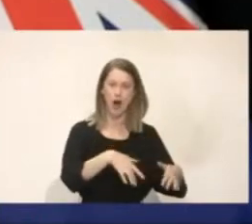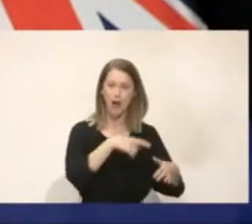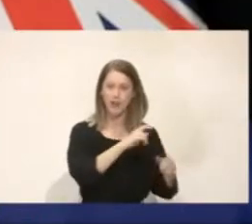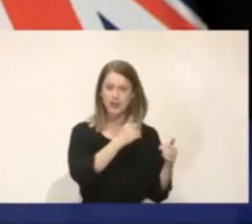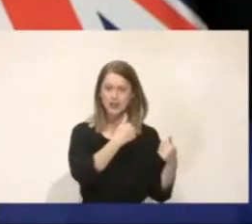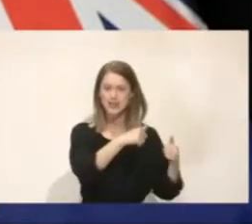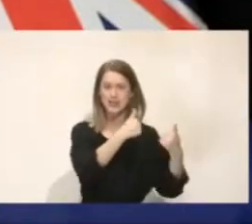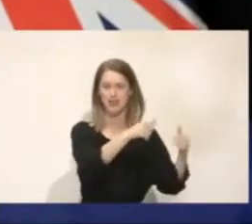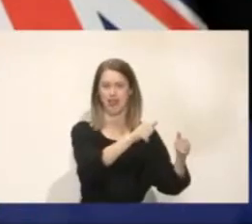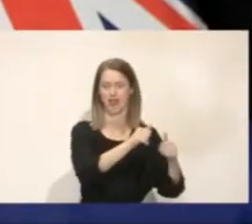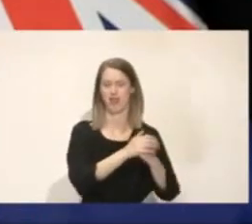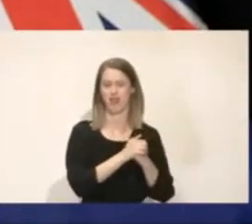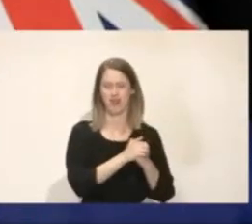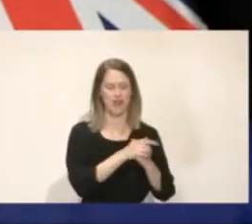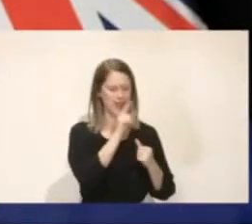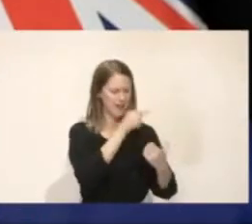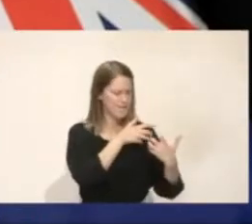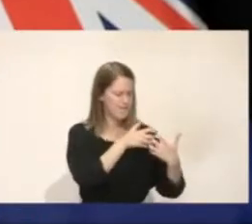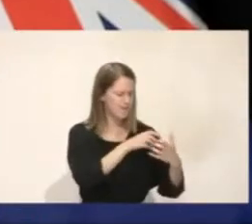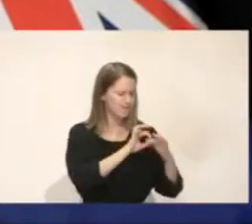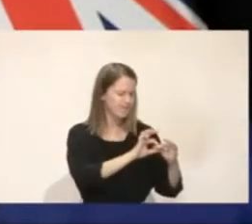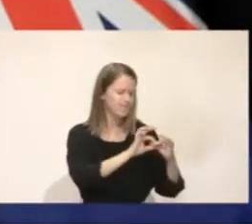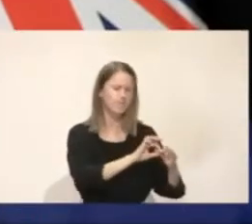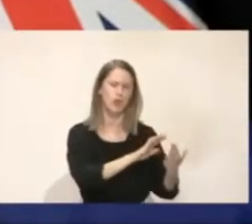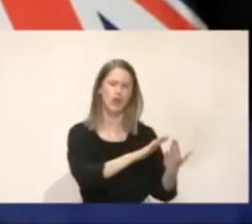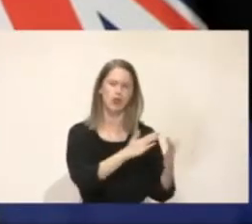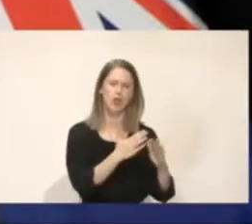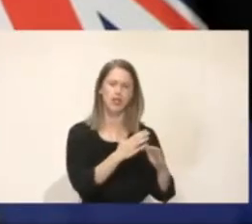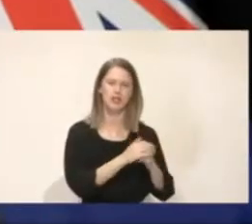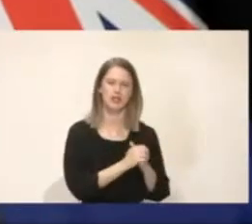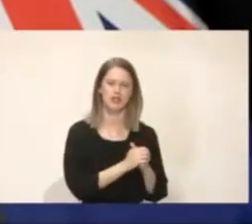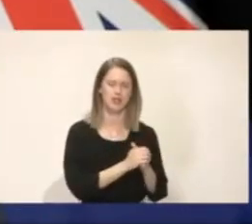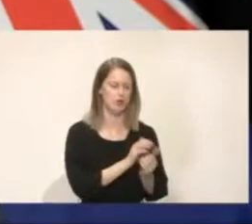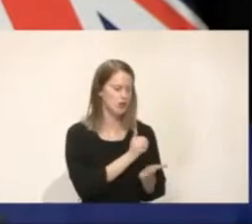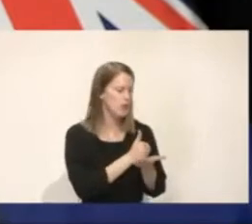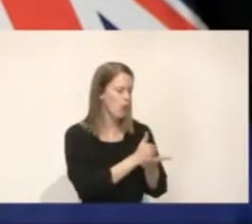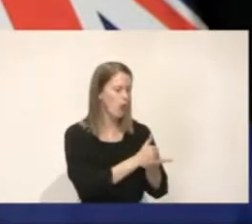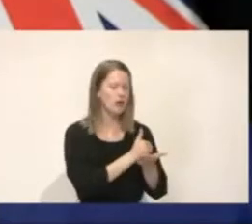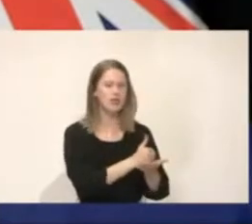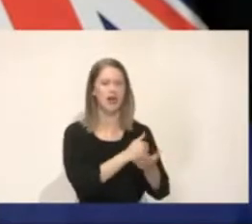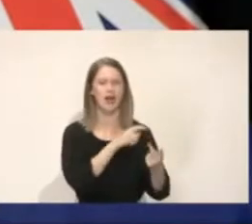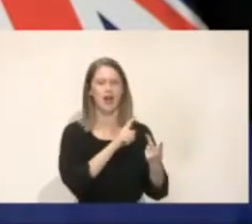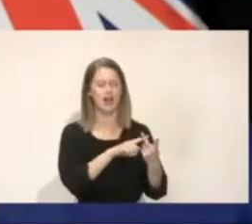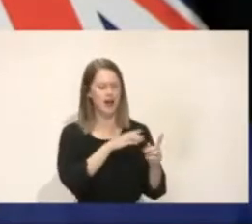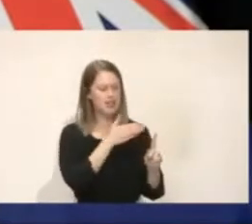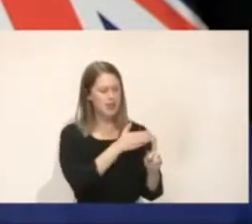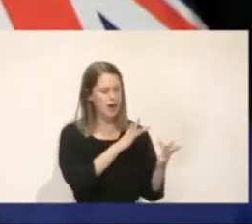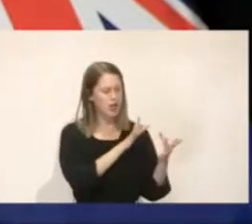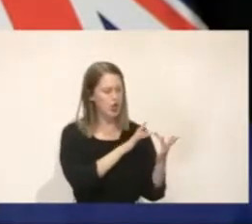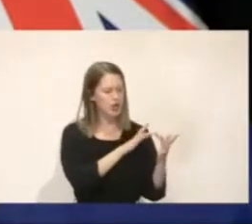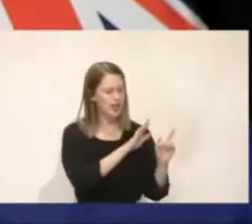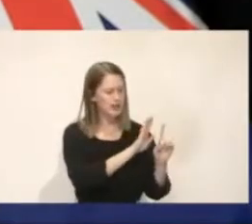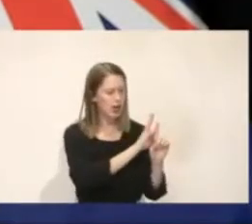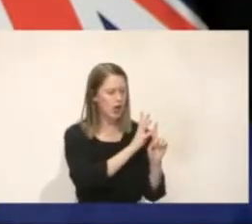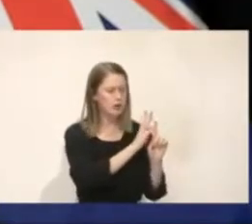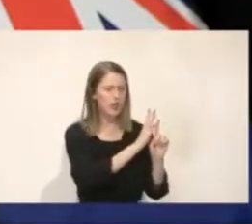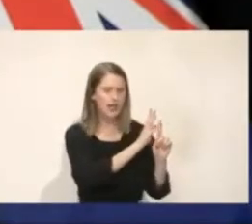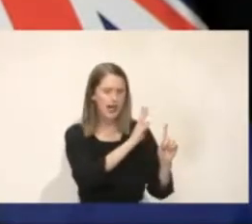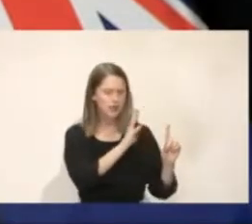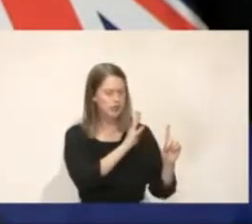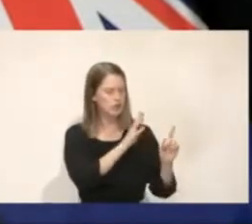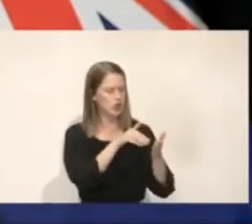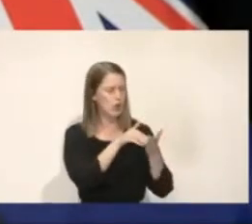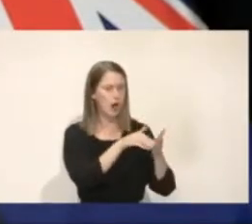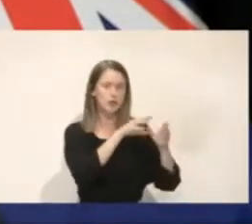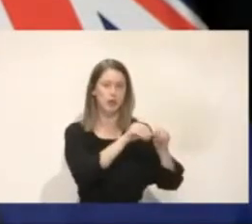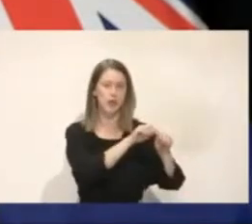they have been able to work with those communities to not only meet their needs, but to identify the contacts, both close and casual, to actually help